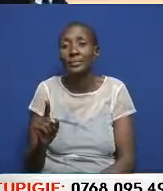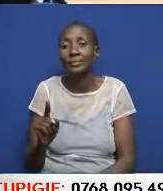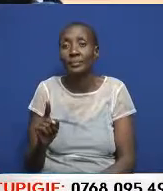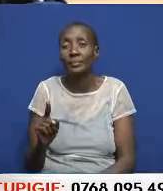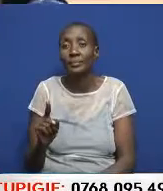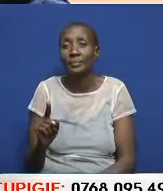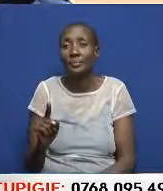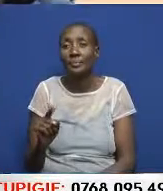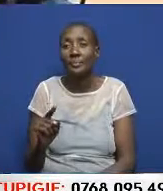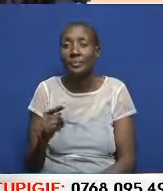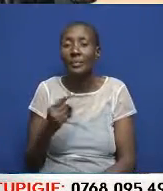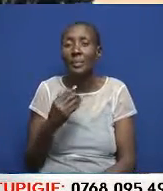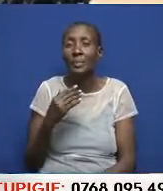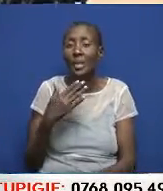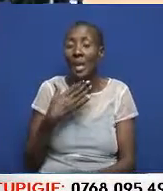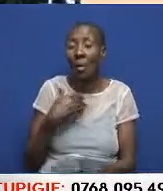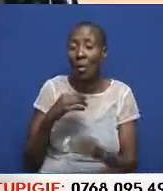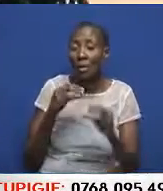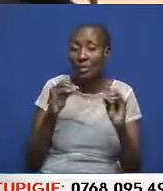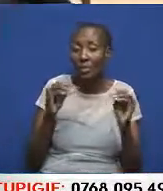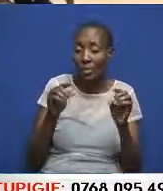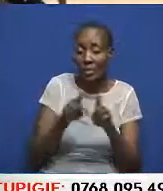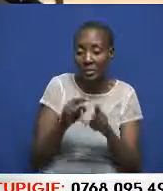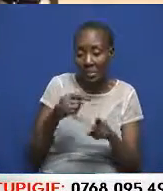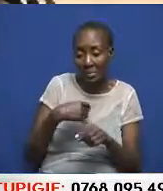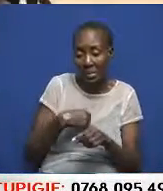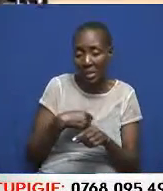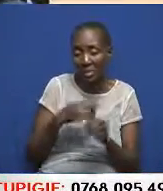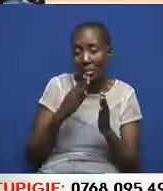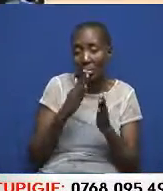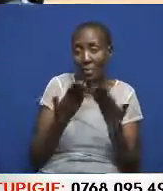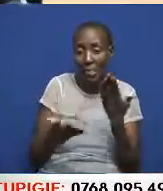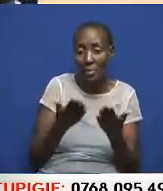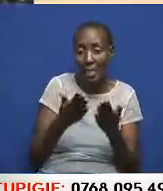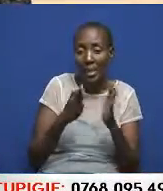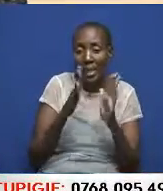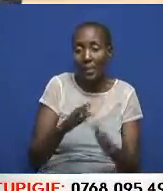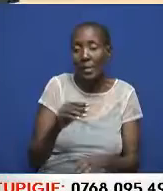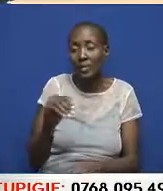siku anataka pia mimi ama mtu mwingine anguke into the same